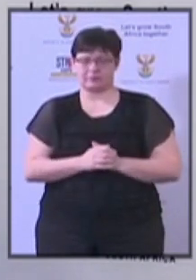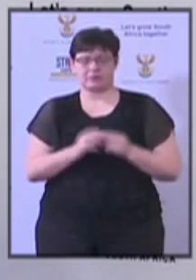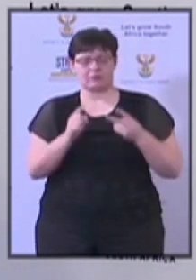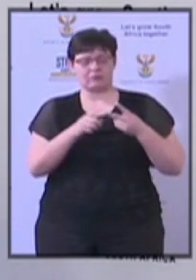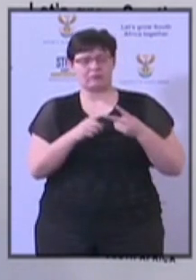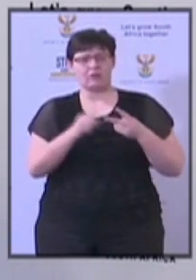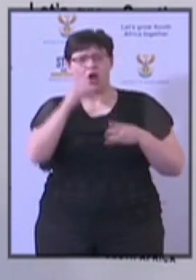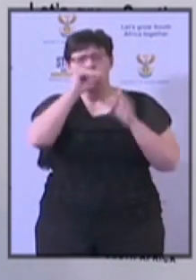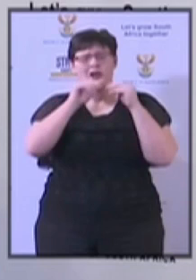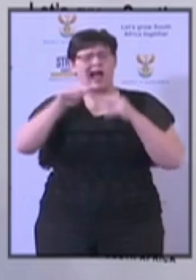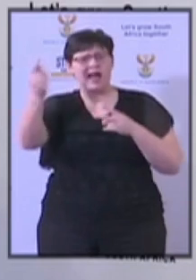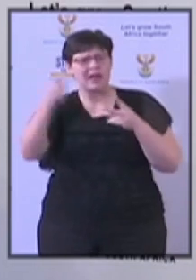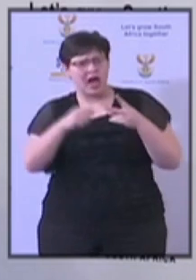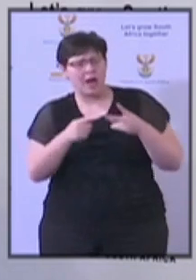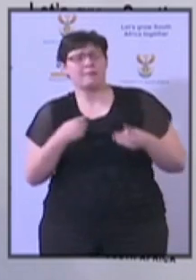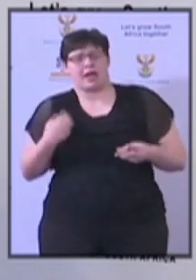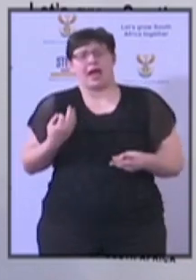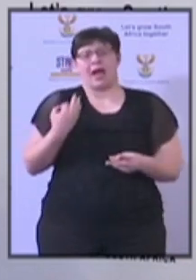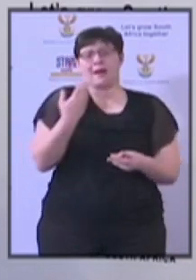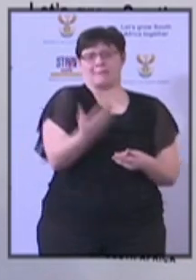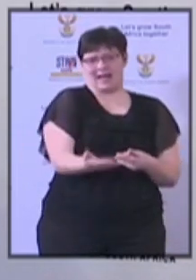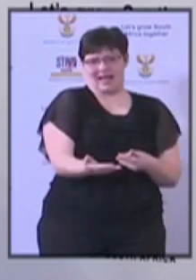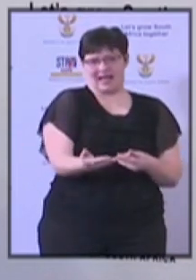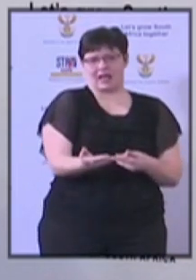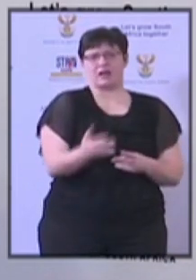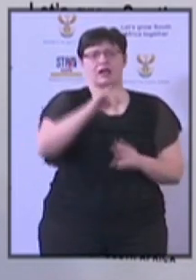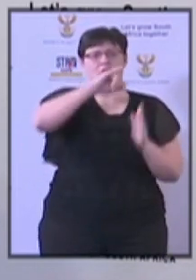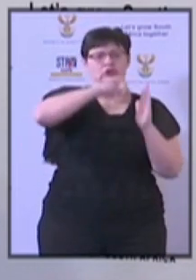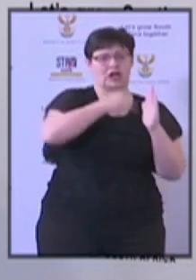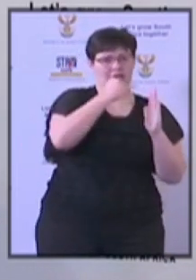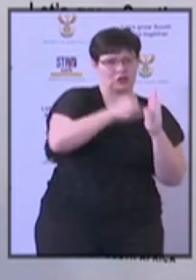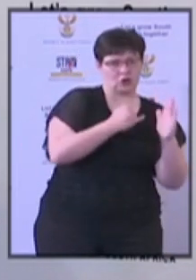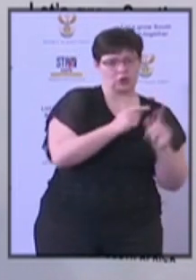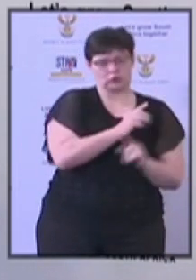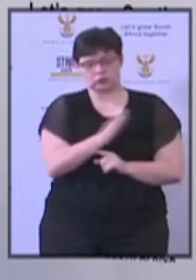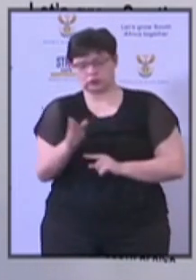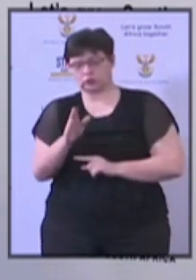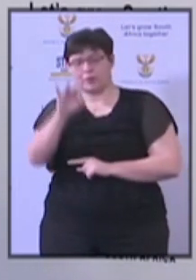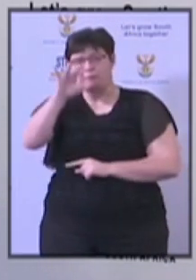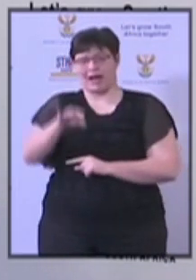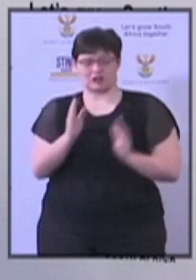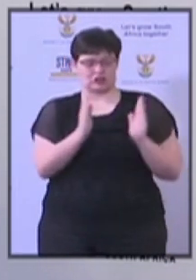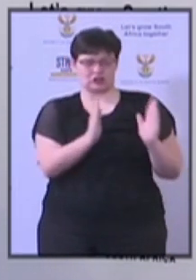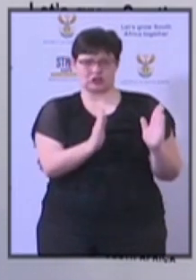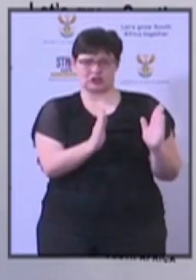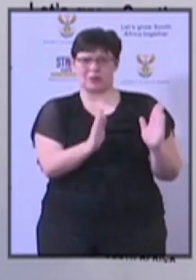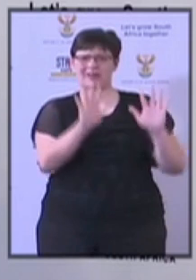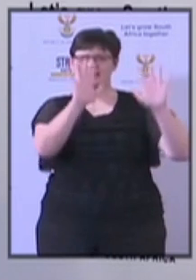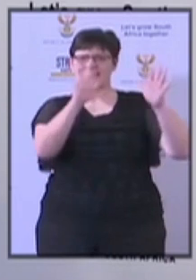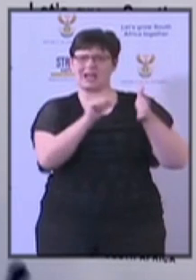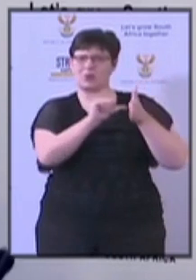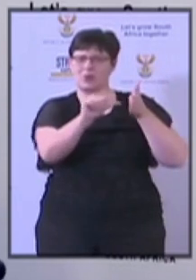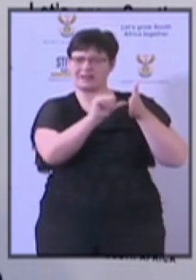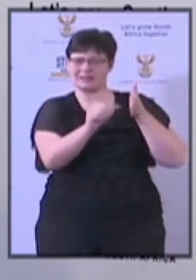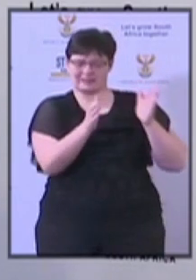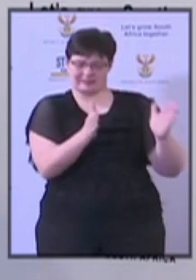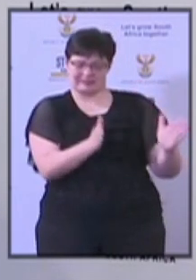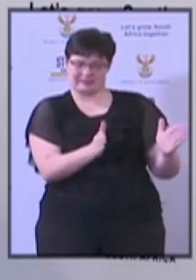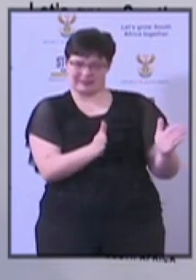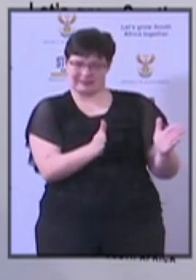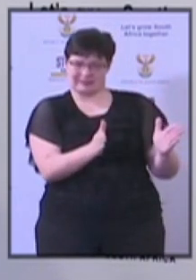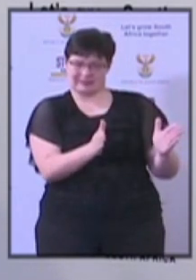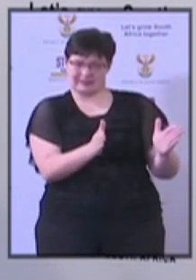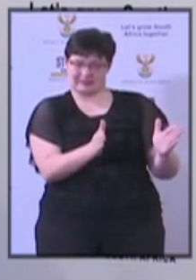who applied for their identity documents between January and March, which means the 10-week period is for that particular